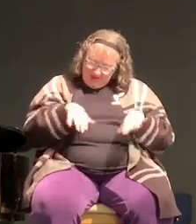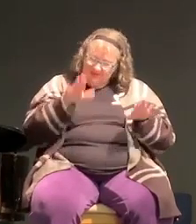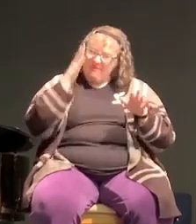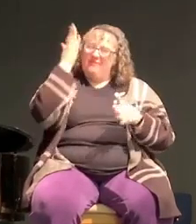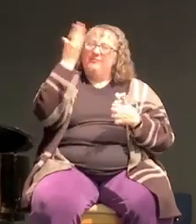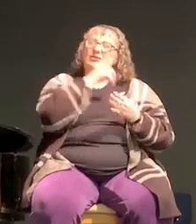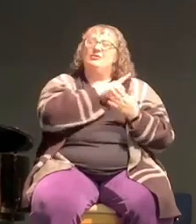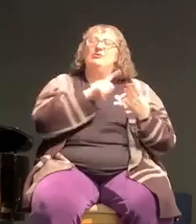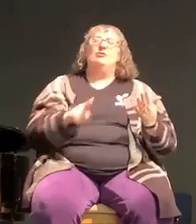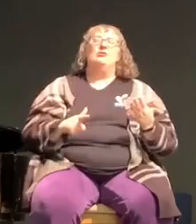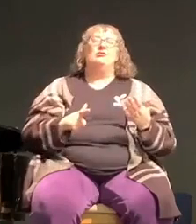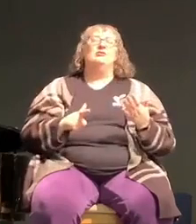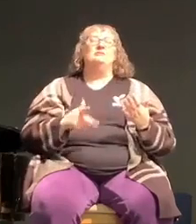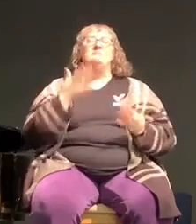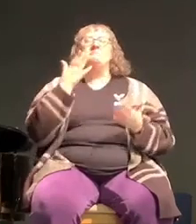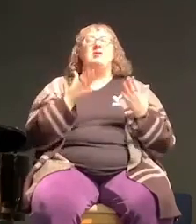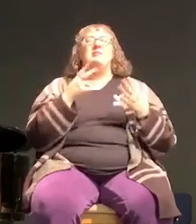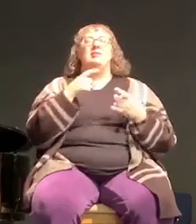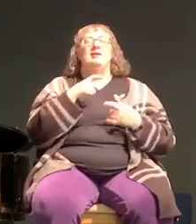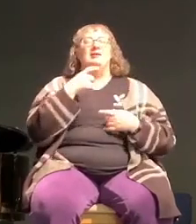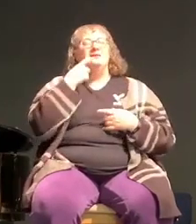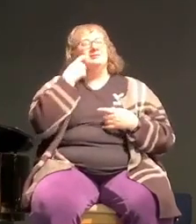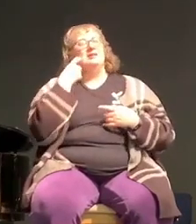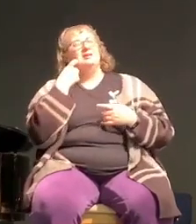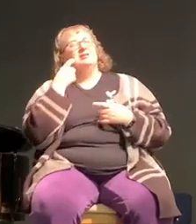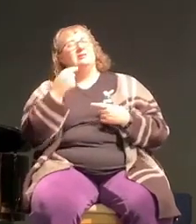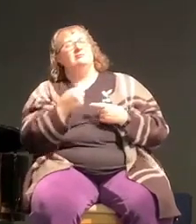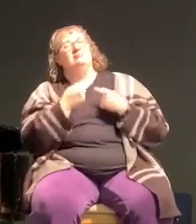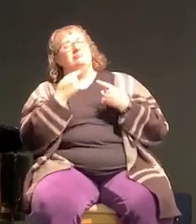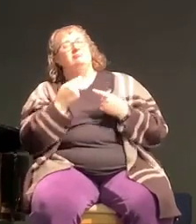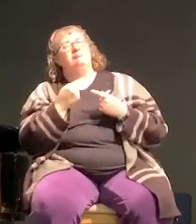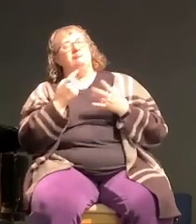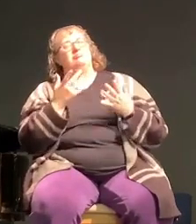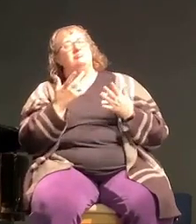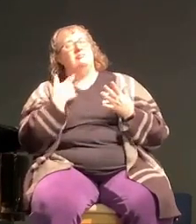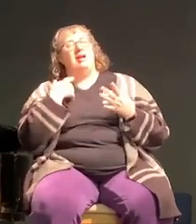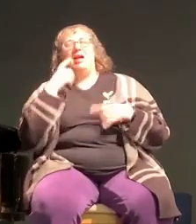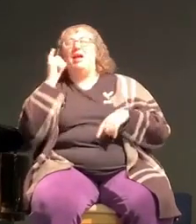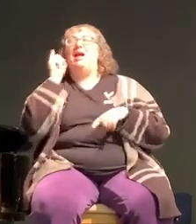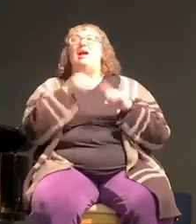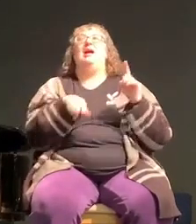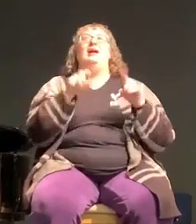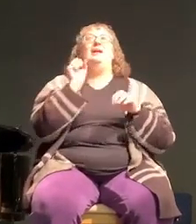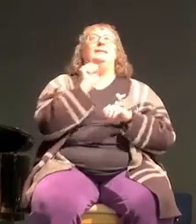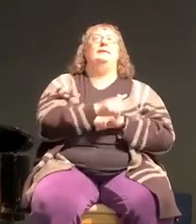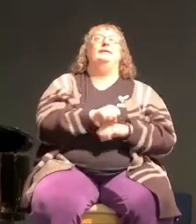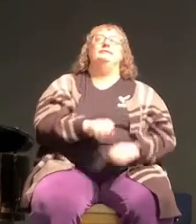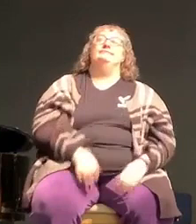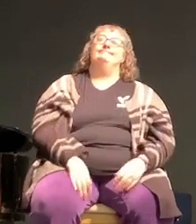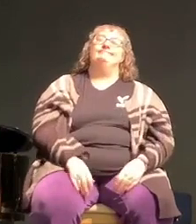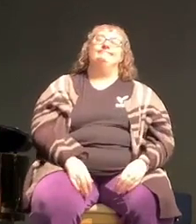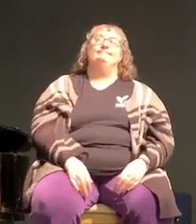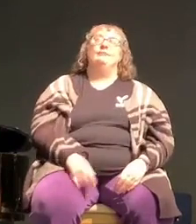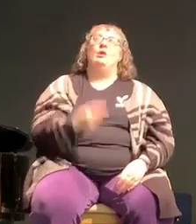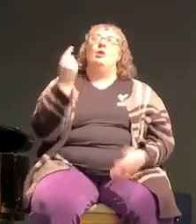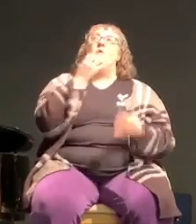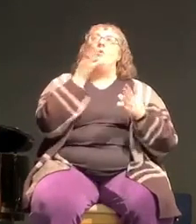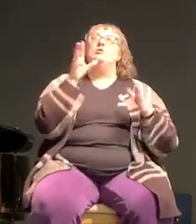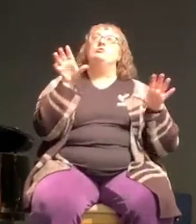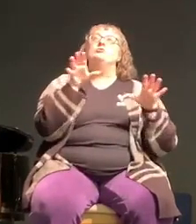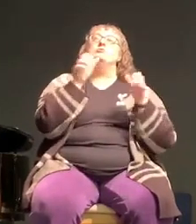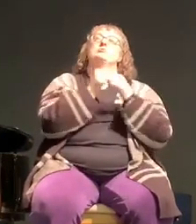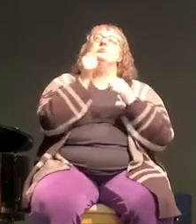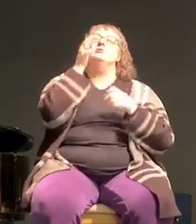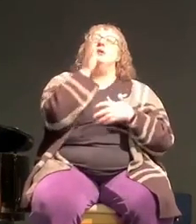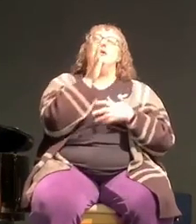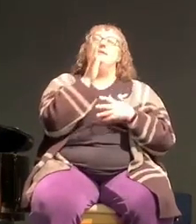Lord? Maybe there's an addiction that you're struggling with, and you just say, I just can't beat it. The only way you can do that is with God.